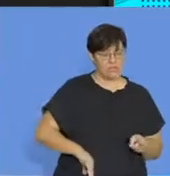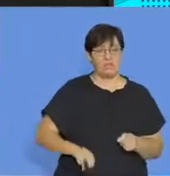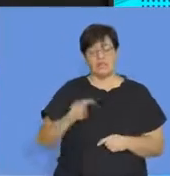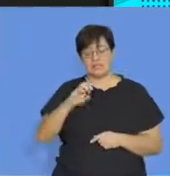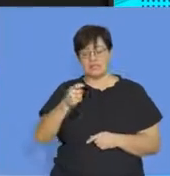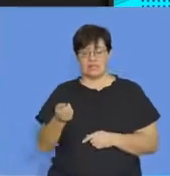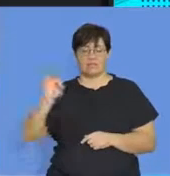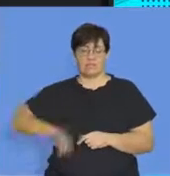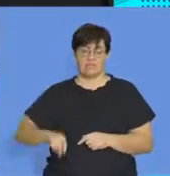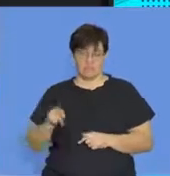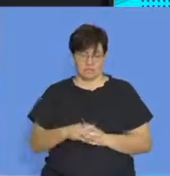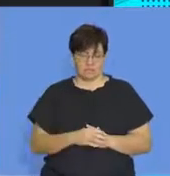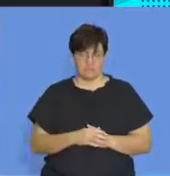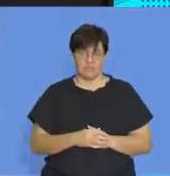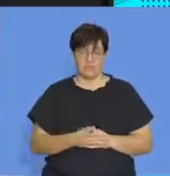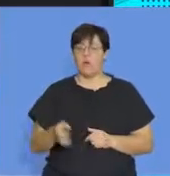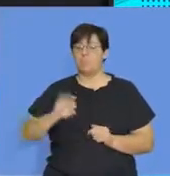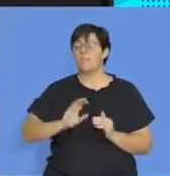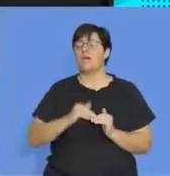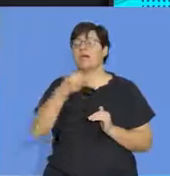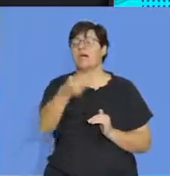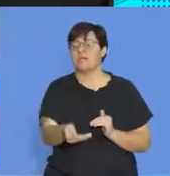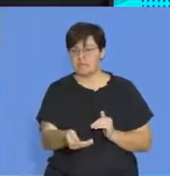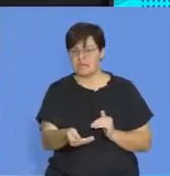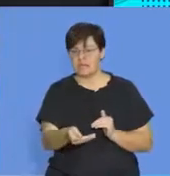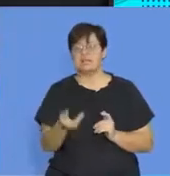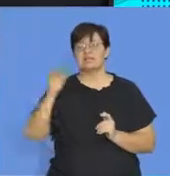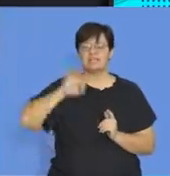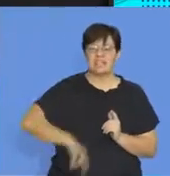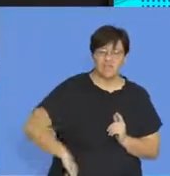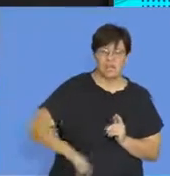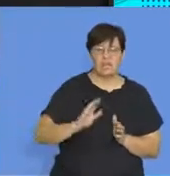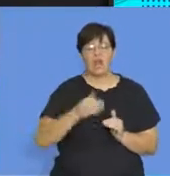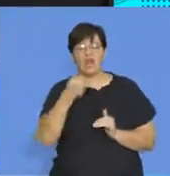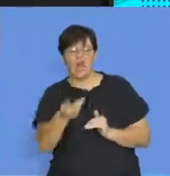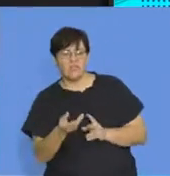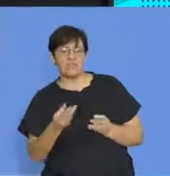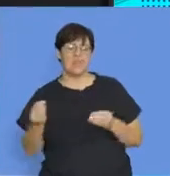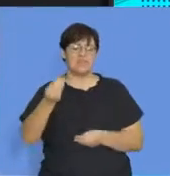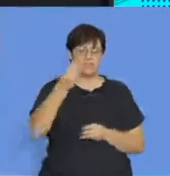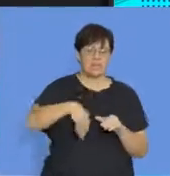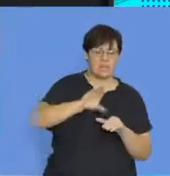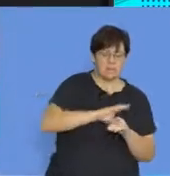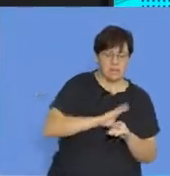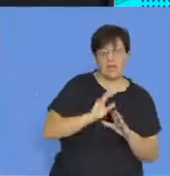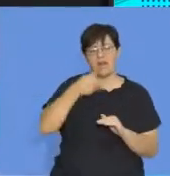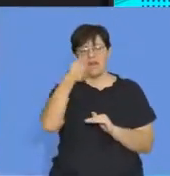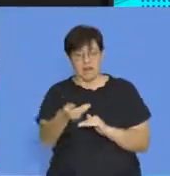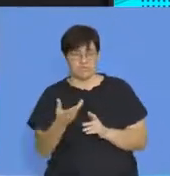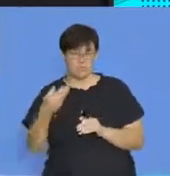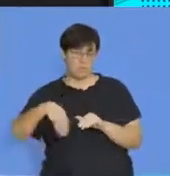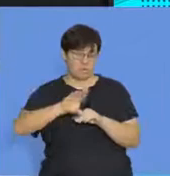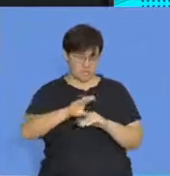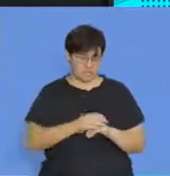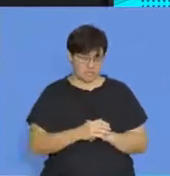and net profit. What's the profit after the salary, after the interest and capital, after